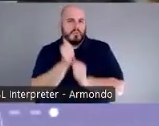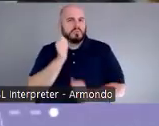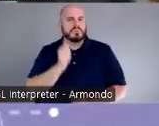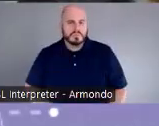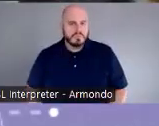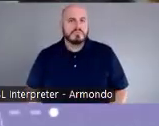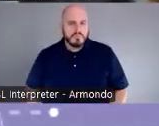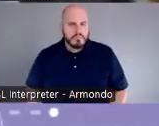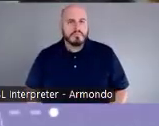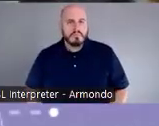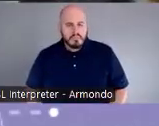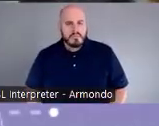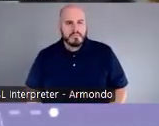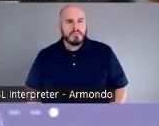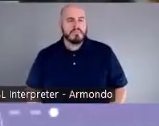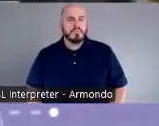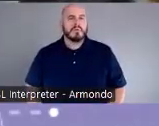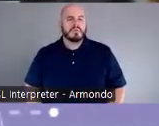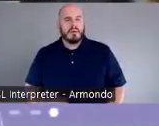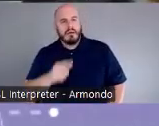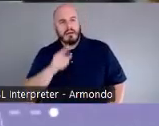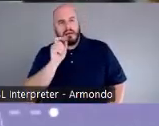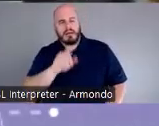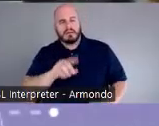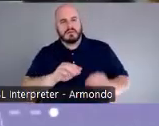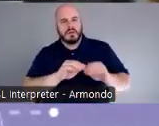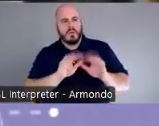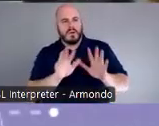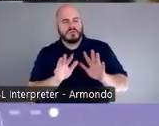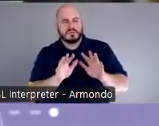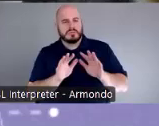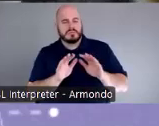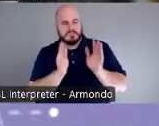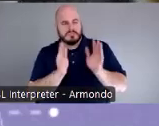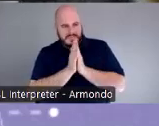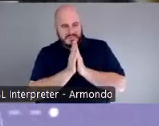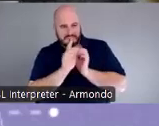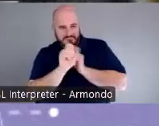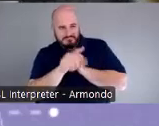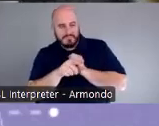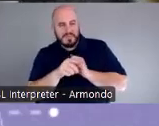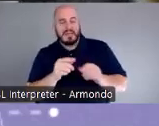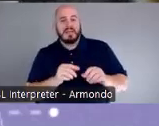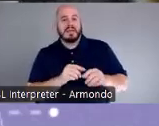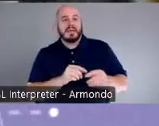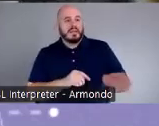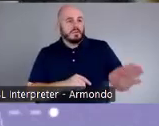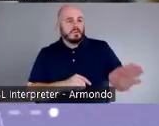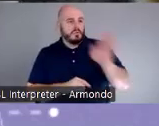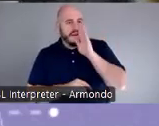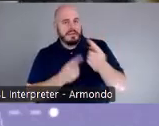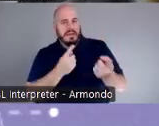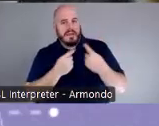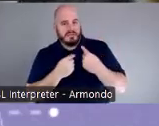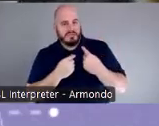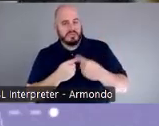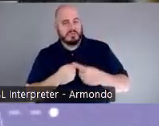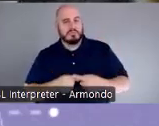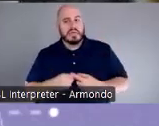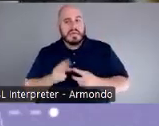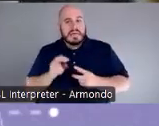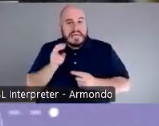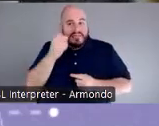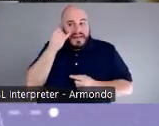able to get straight answers, even if the answer is I don't know or I'm not sure, having that answer from a healthcare provider is